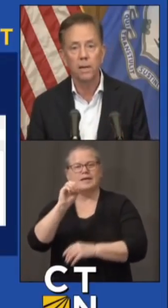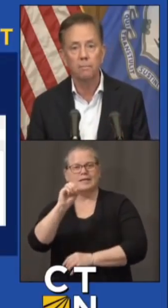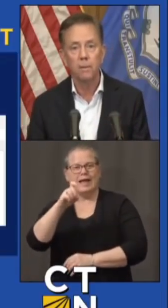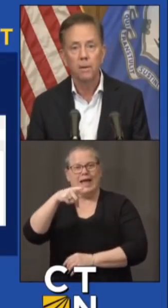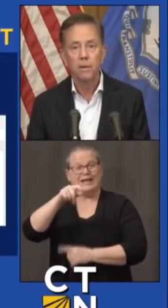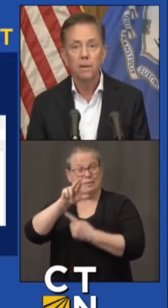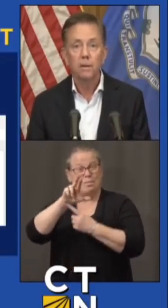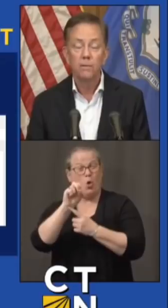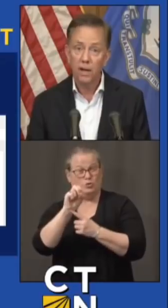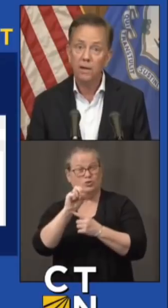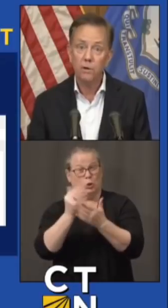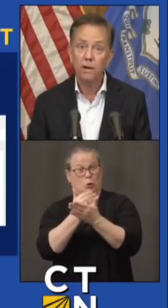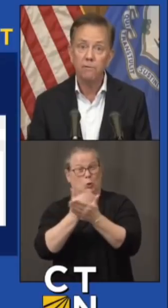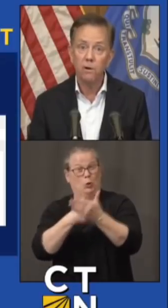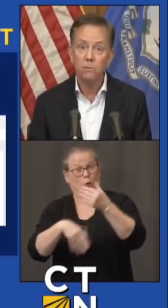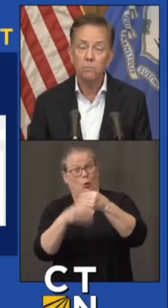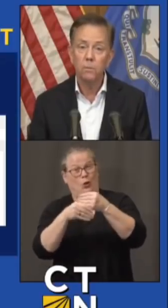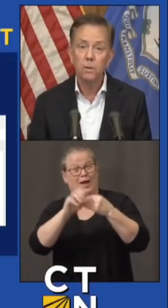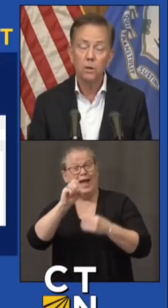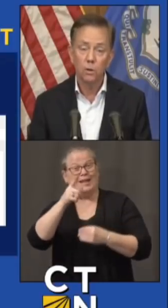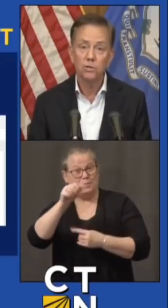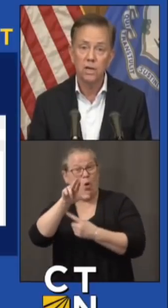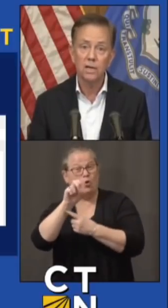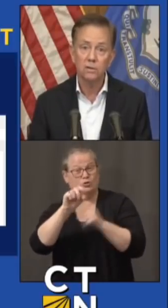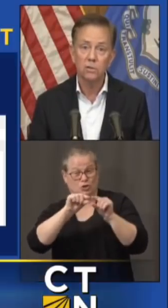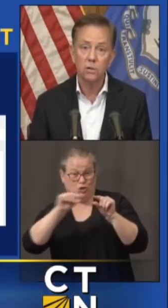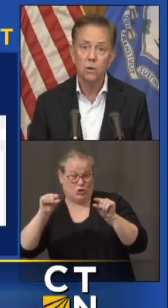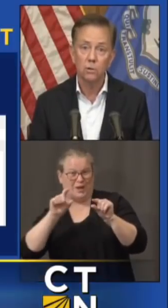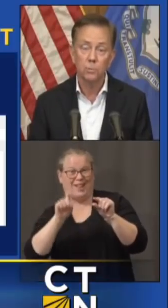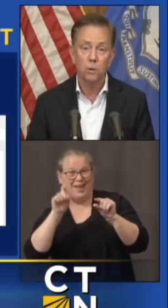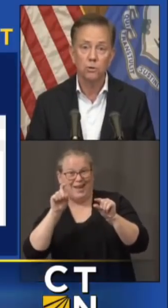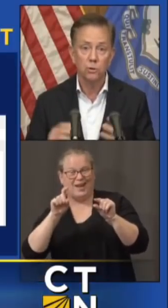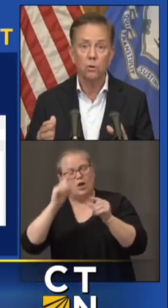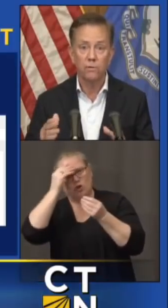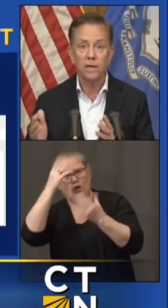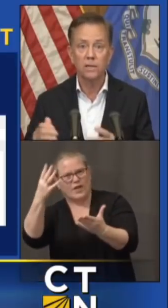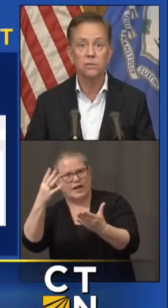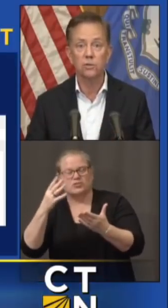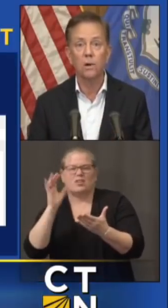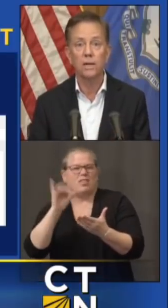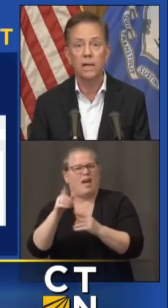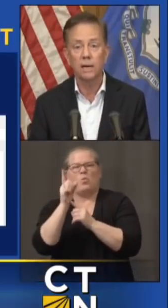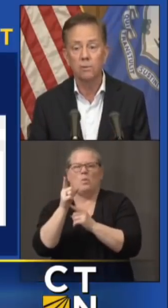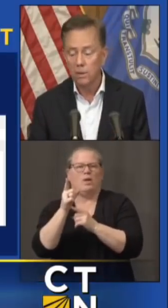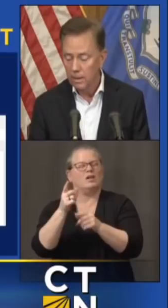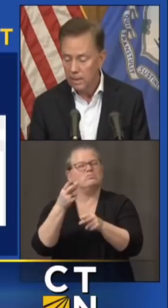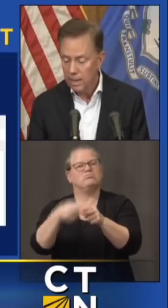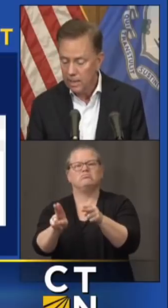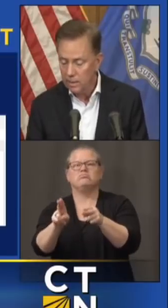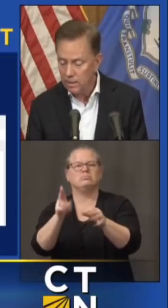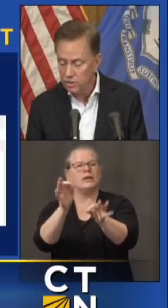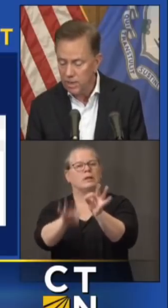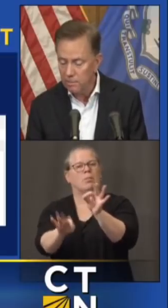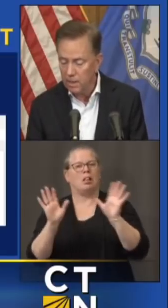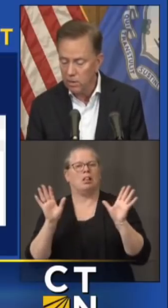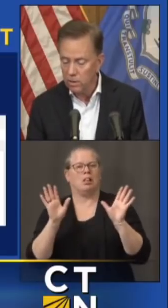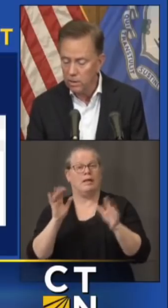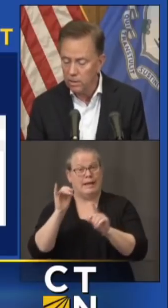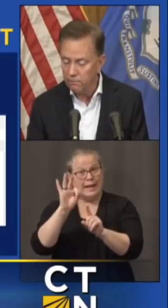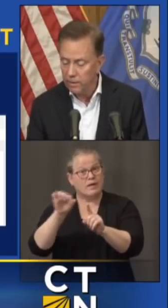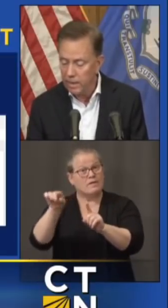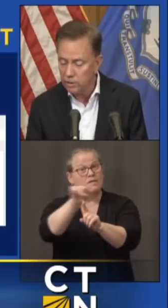1 minute. If you have your iPhone, go to settings, go to exposure notifications right now, And same